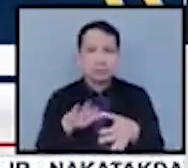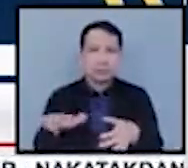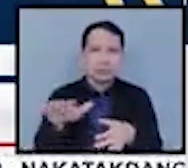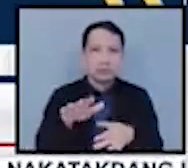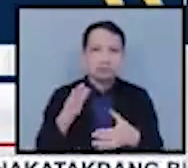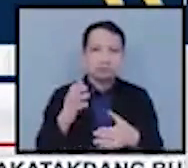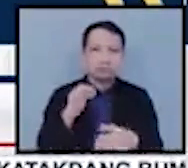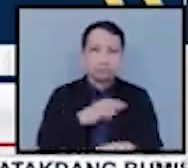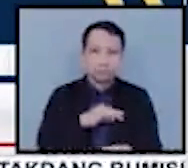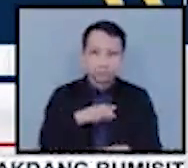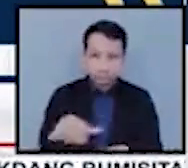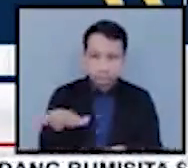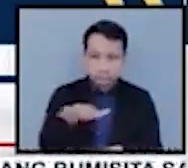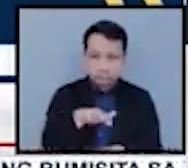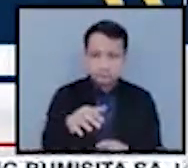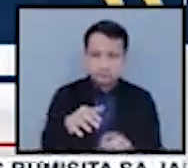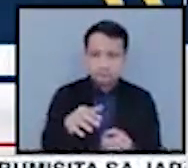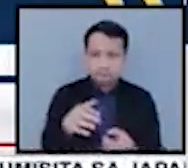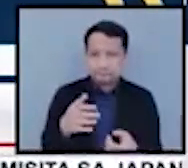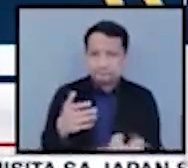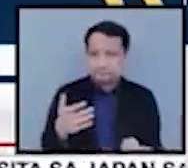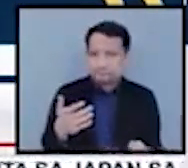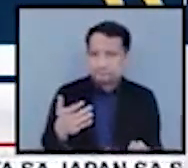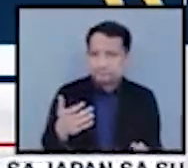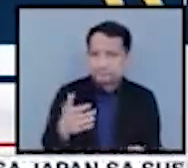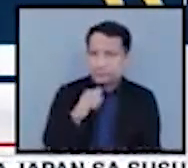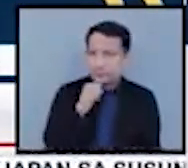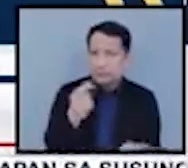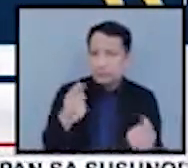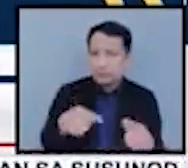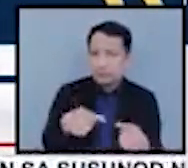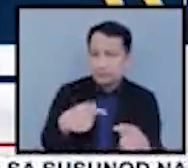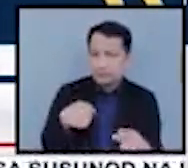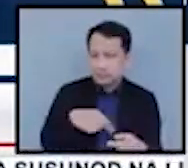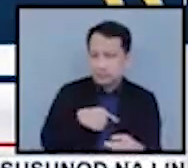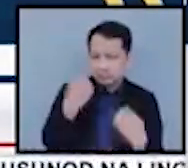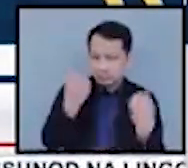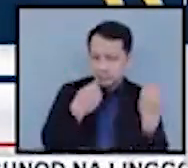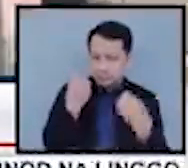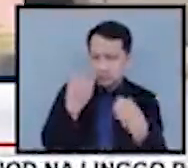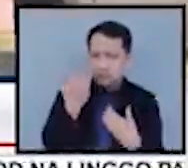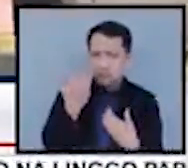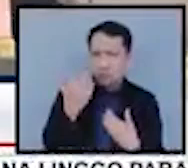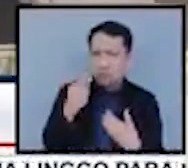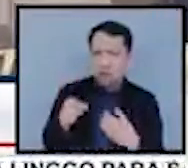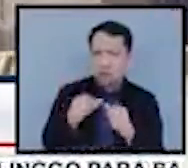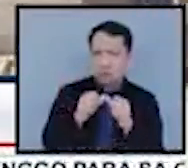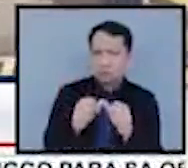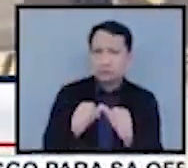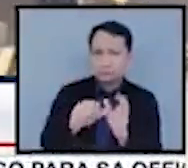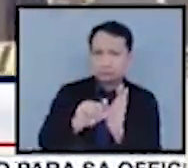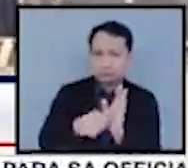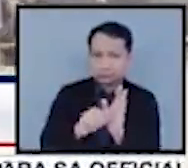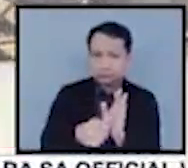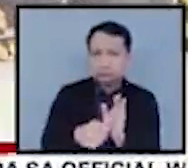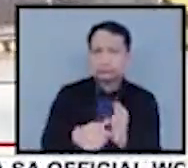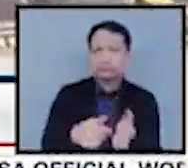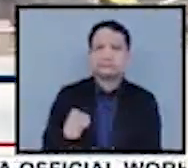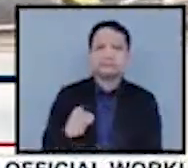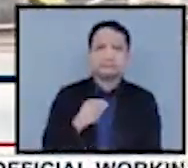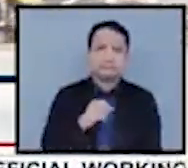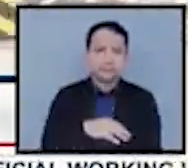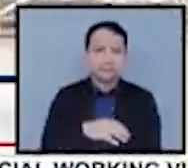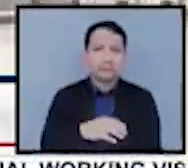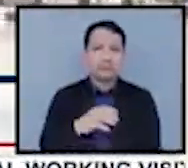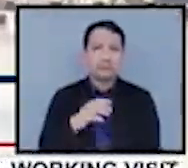going to happen. As a matter of fact, we just confuse the issue. Why they still insist? Dismayado naman ng Confederation of